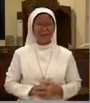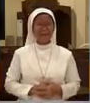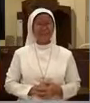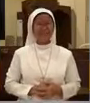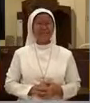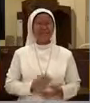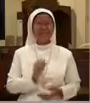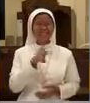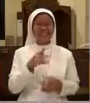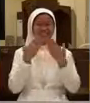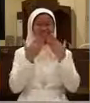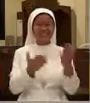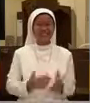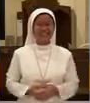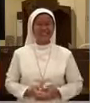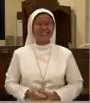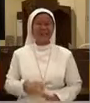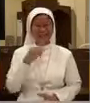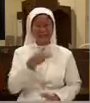Okay? Okay.